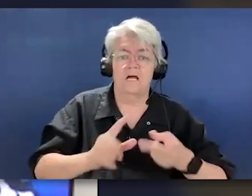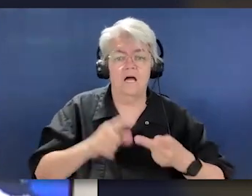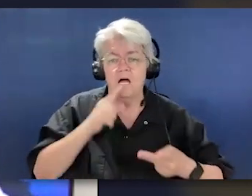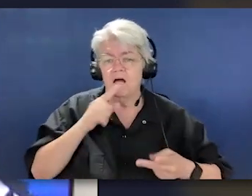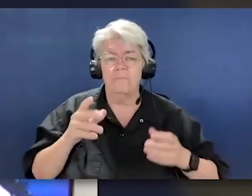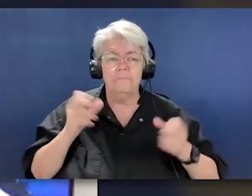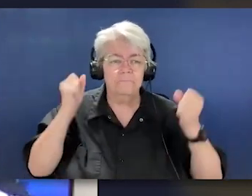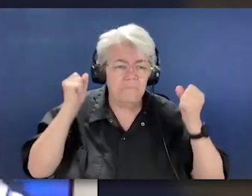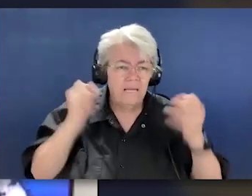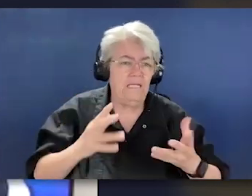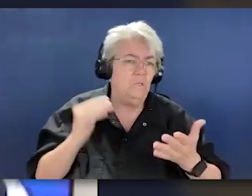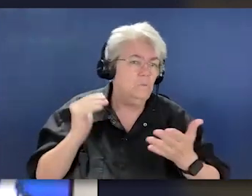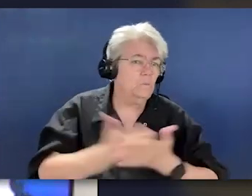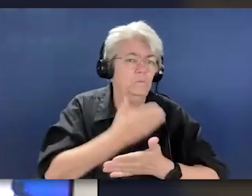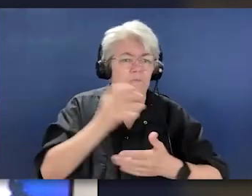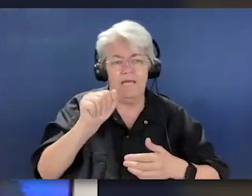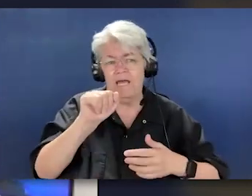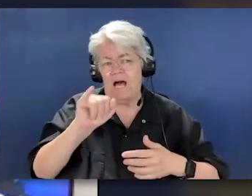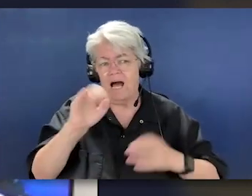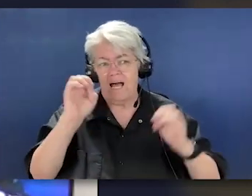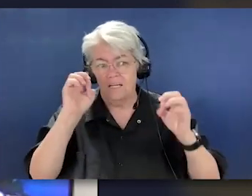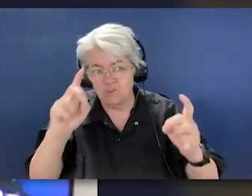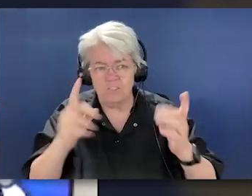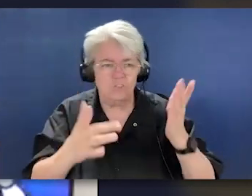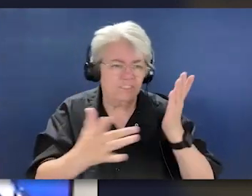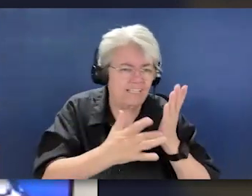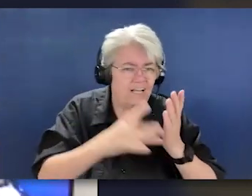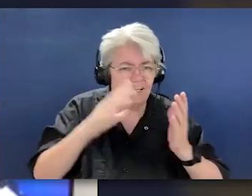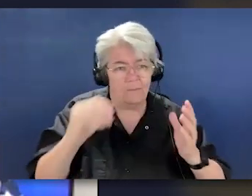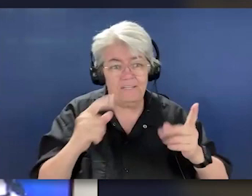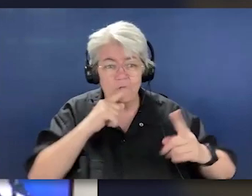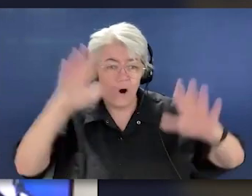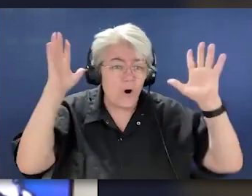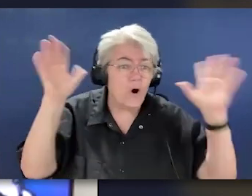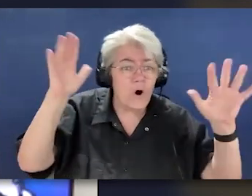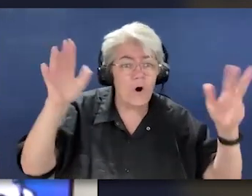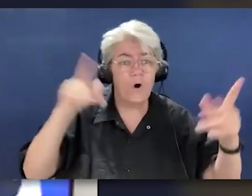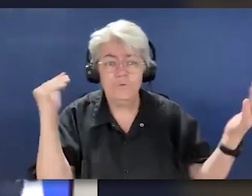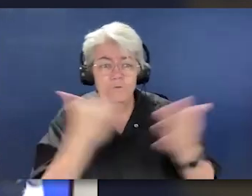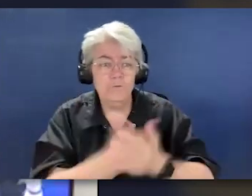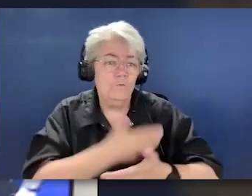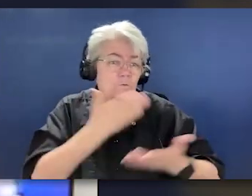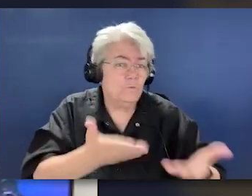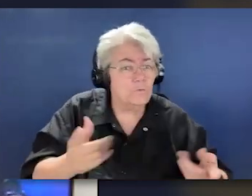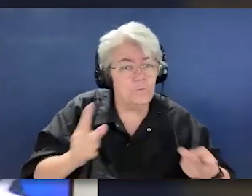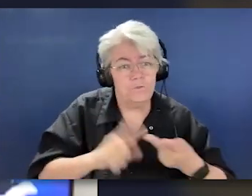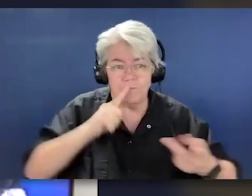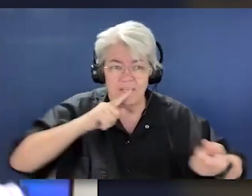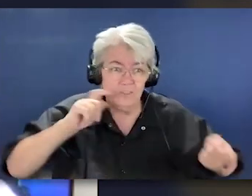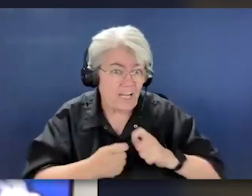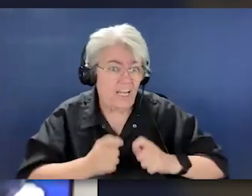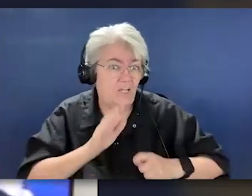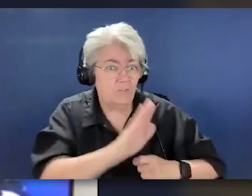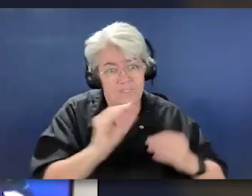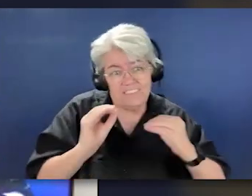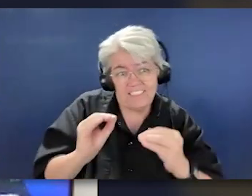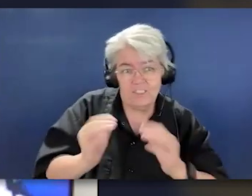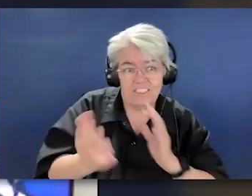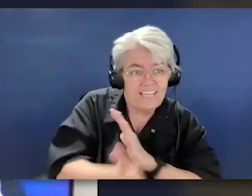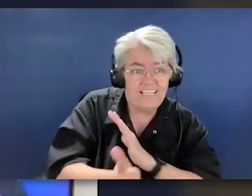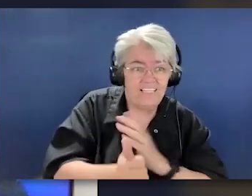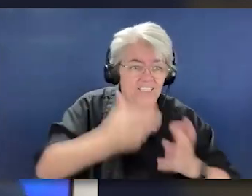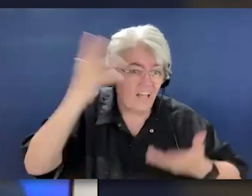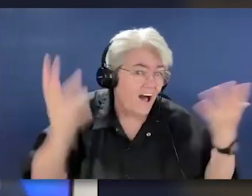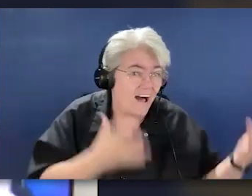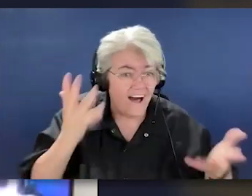from hundreds of new AI edtech companies promising exciting new tools to change the way universities teach students.